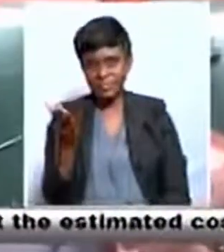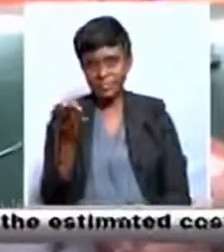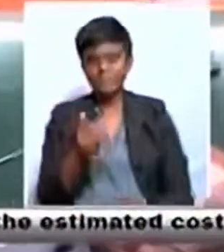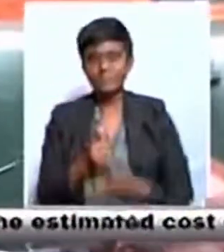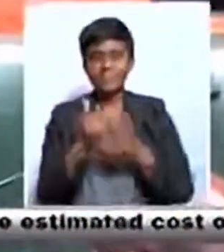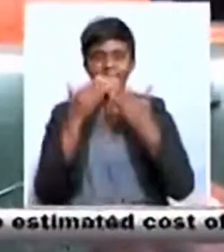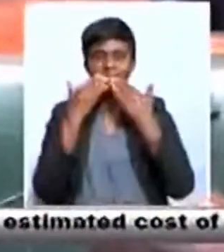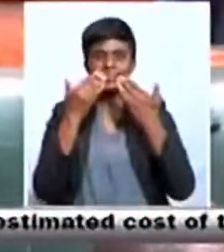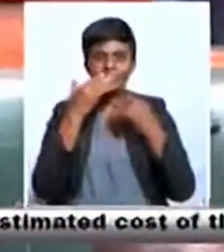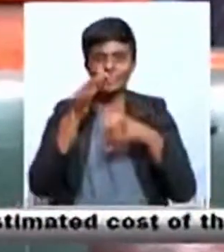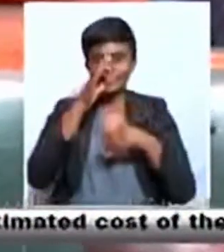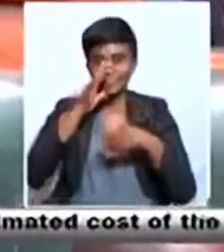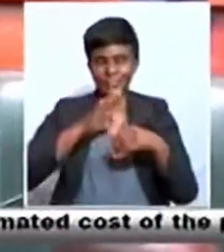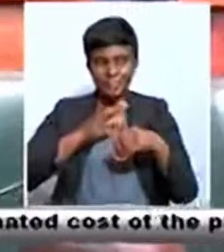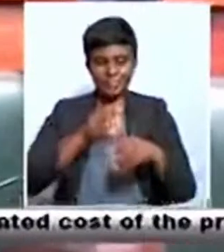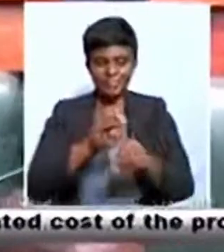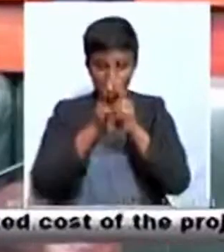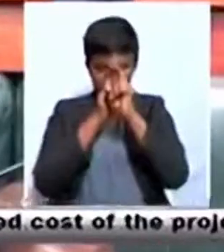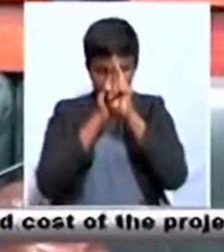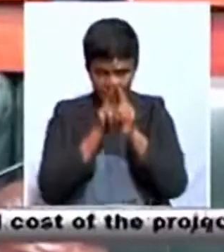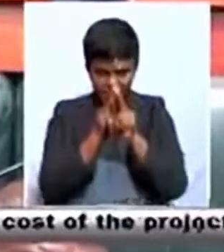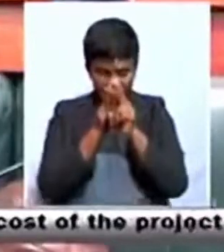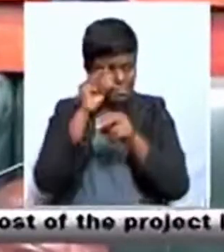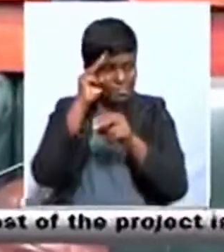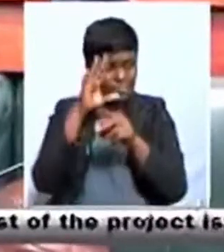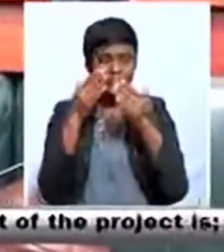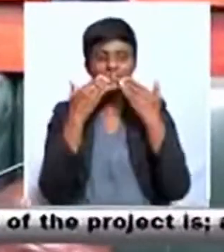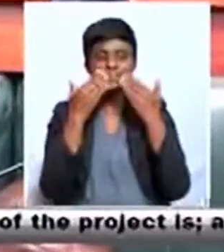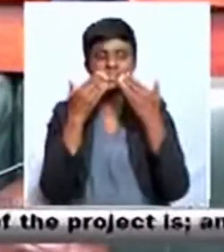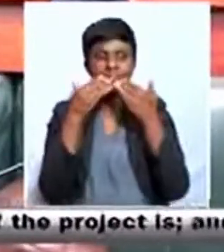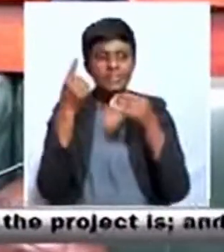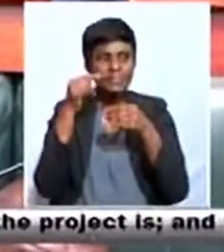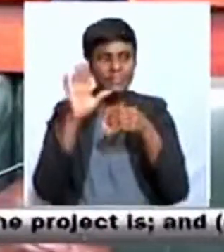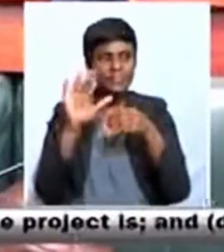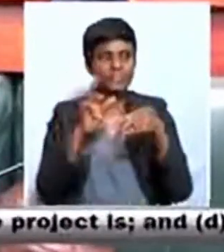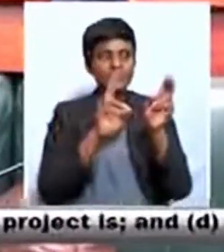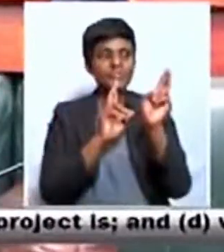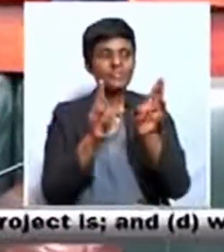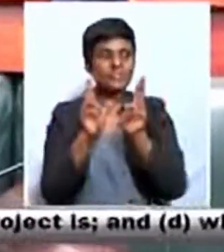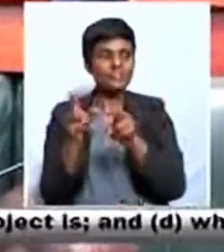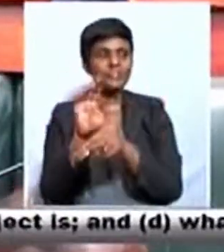Thank you, Madam Speaker. Honorable Minister, thanks for your response.